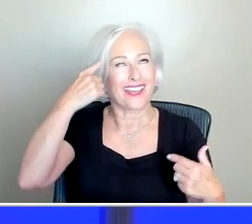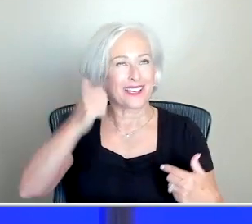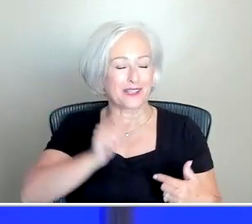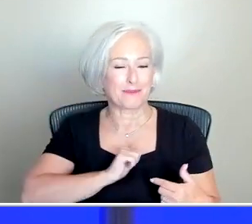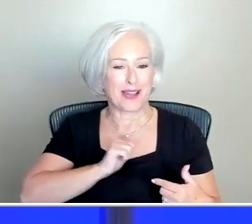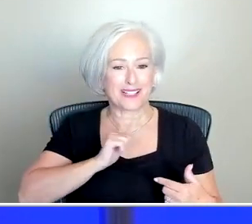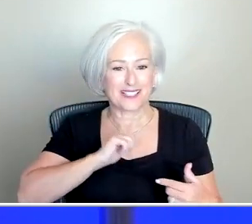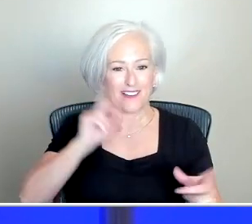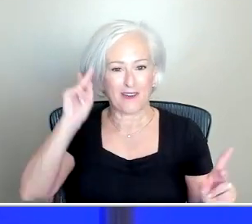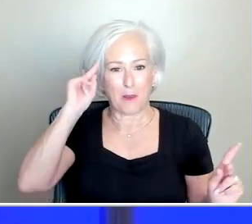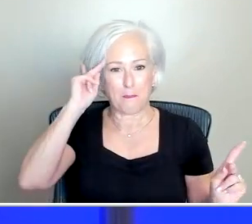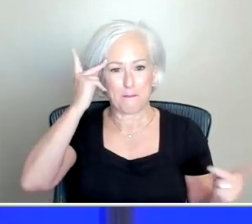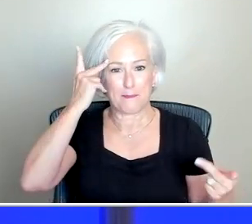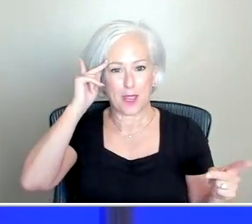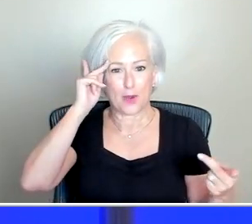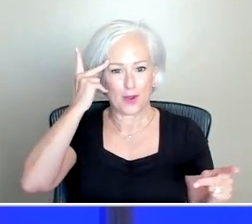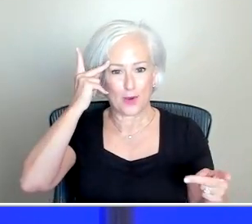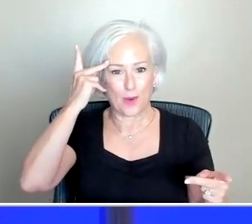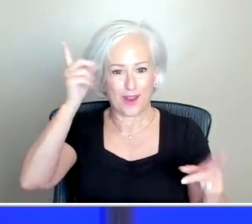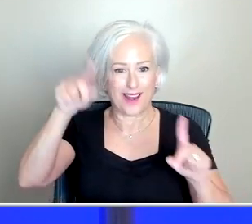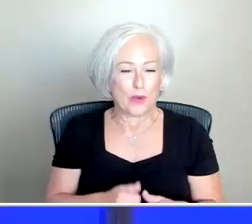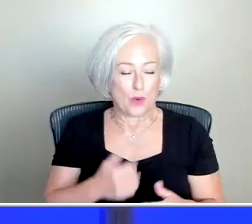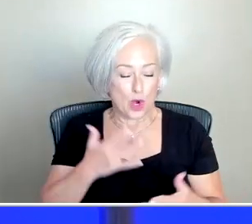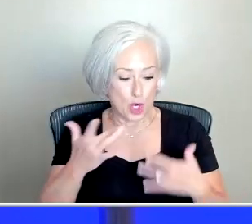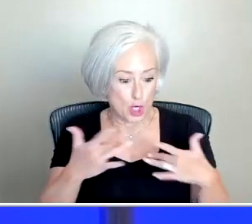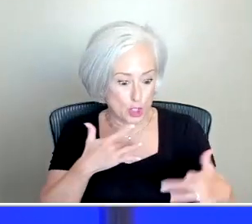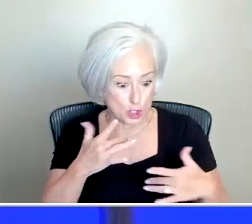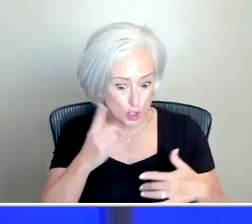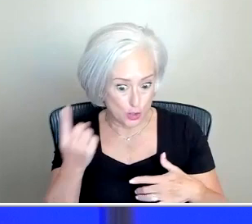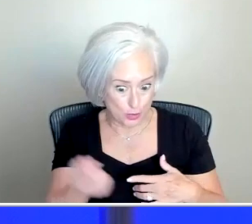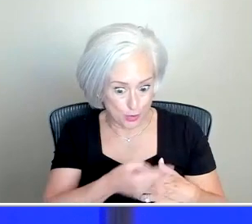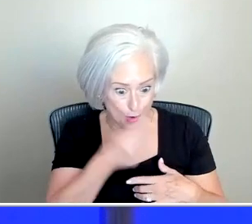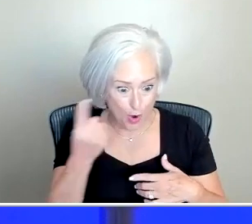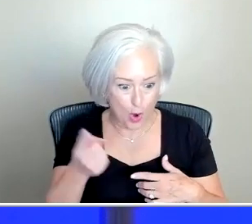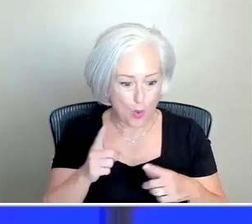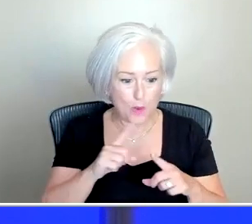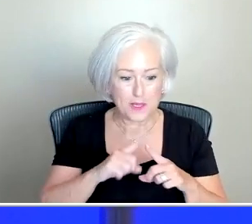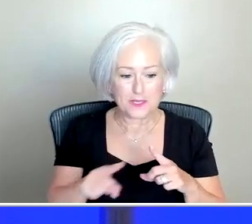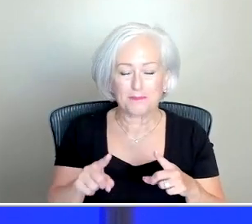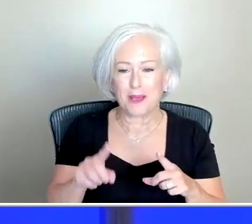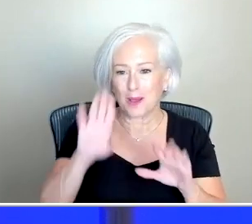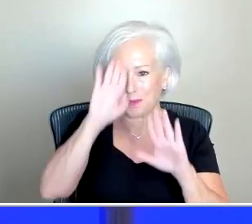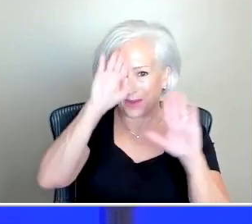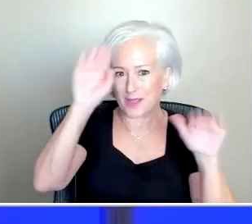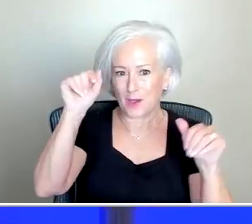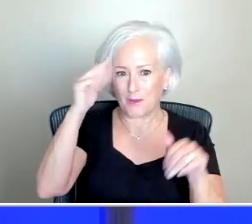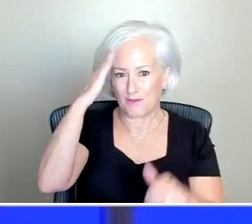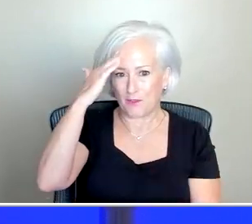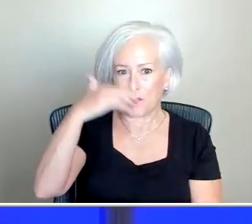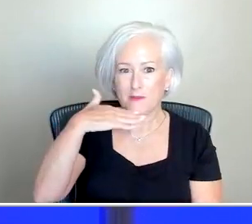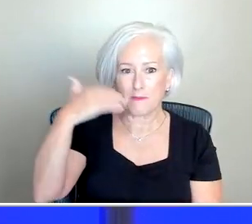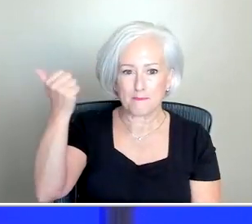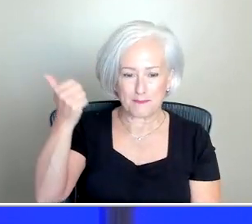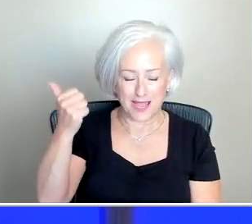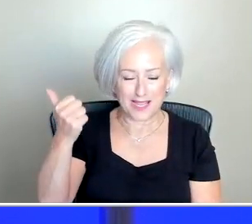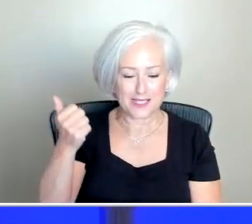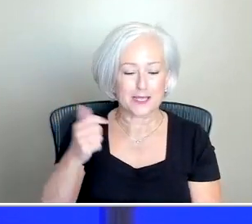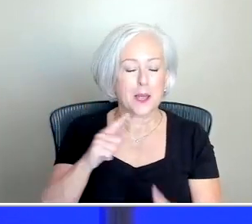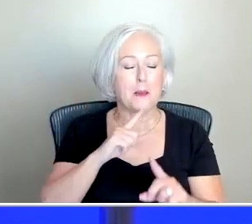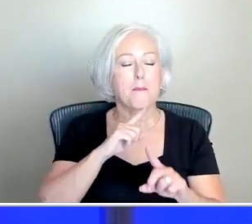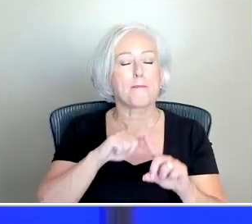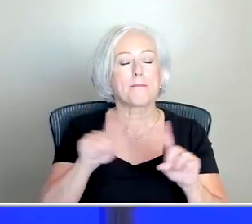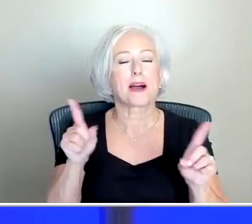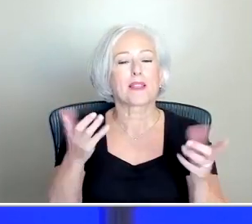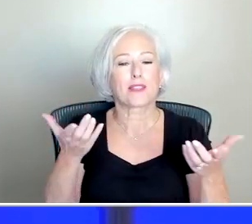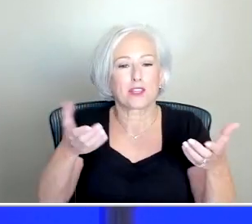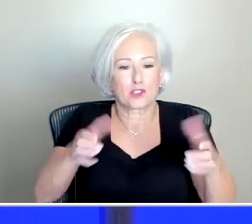best. And by being diligent, we'll catch things if they ever occur. But again, the likelihood of yours ever coming back, either locally in